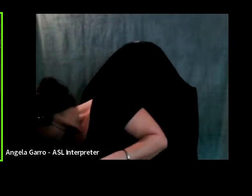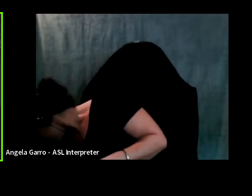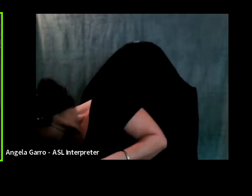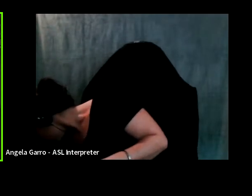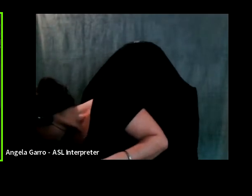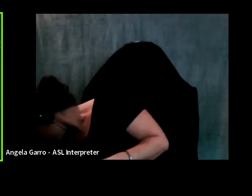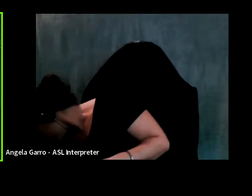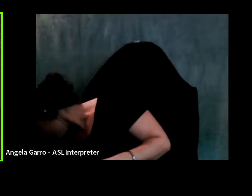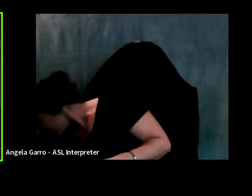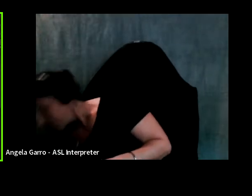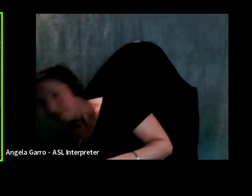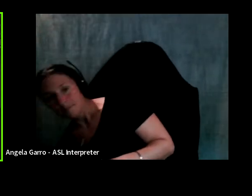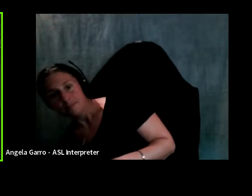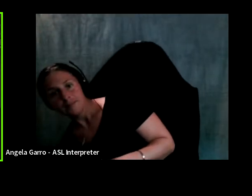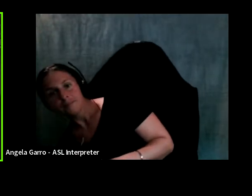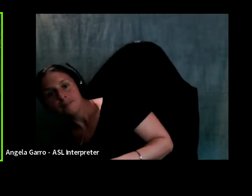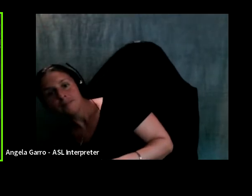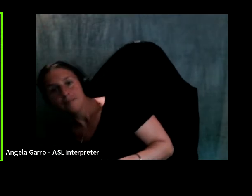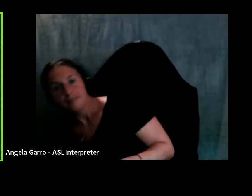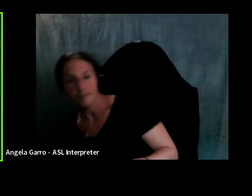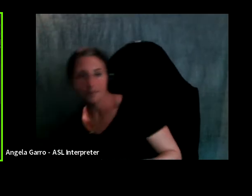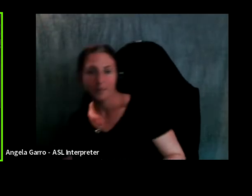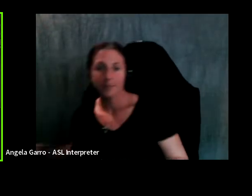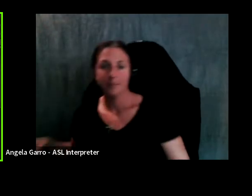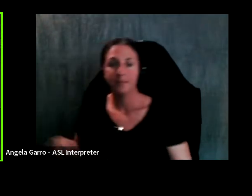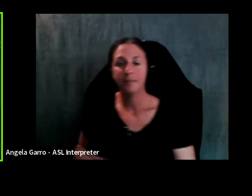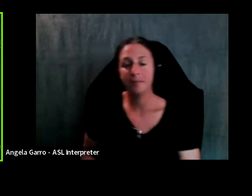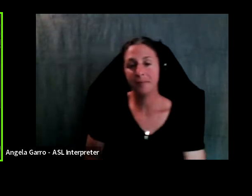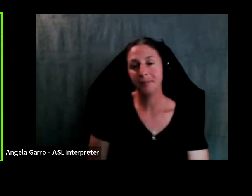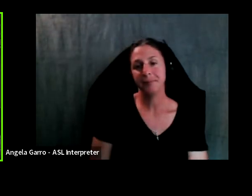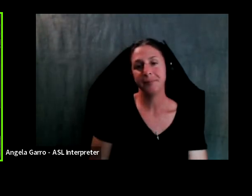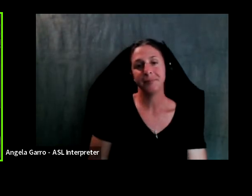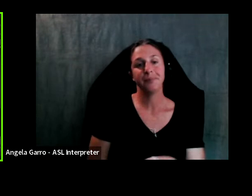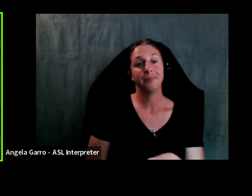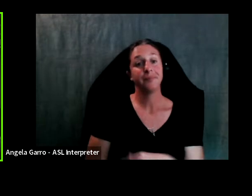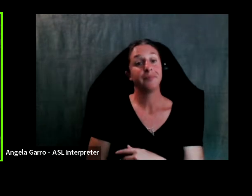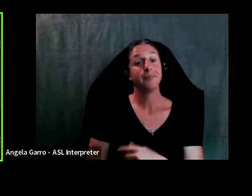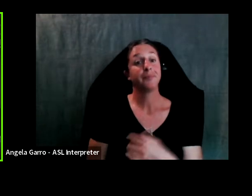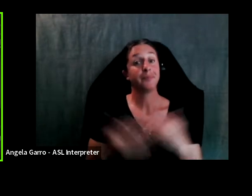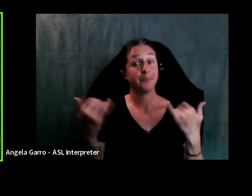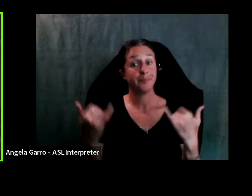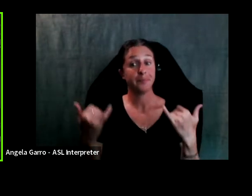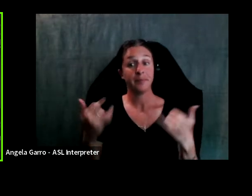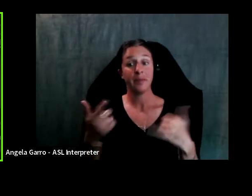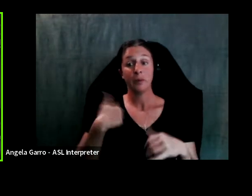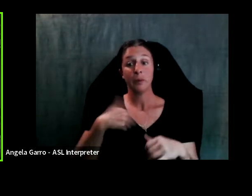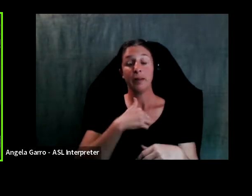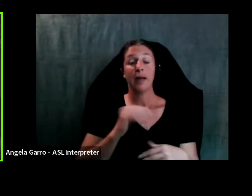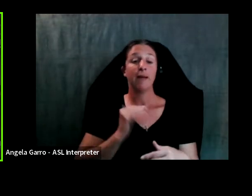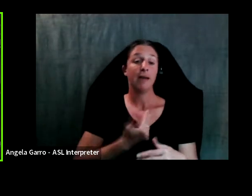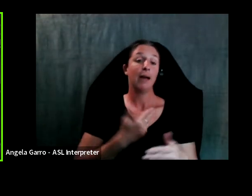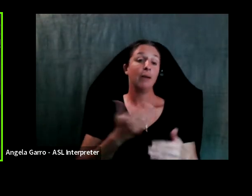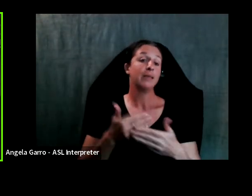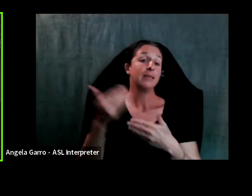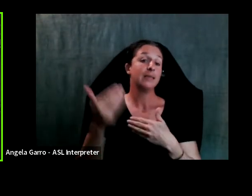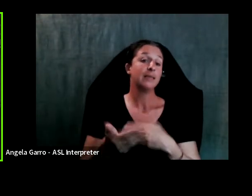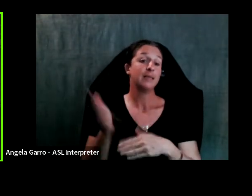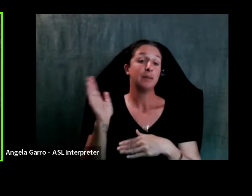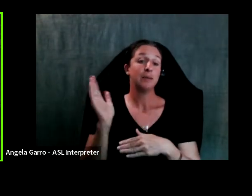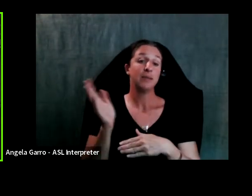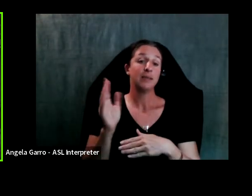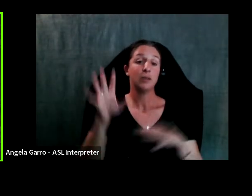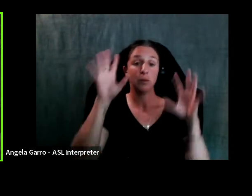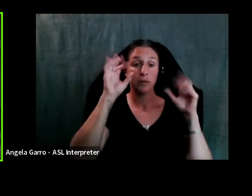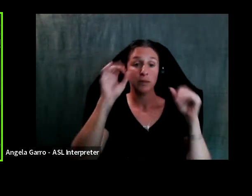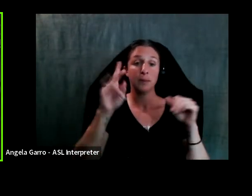On that note, We have our next presentation. So